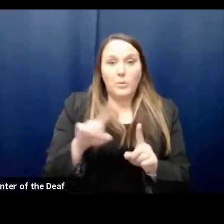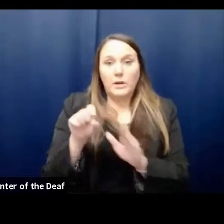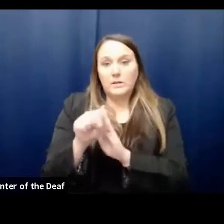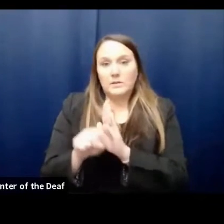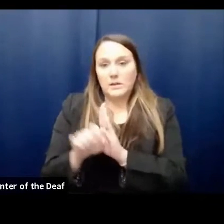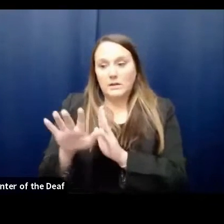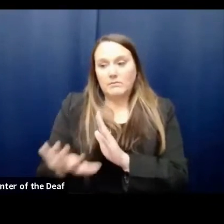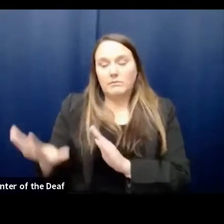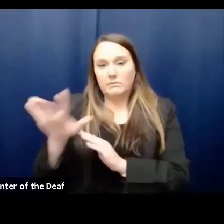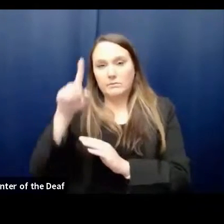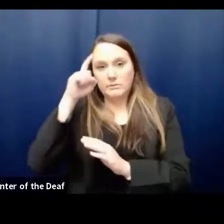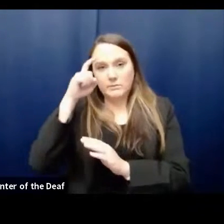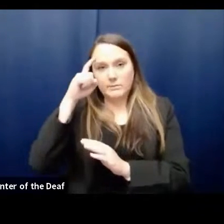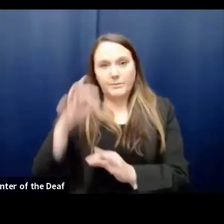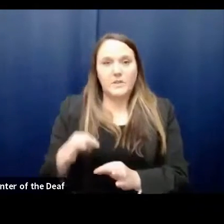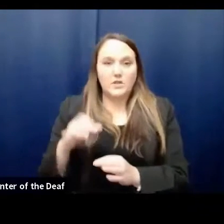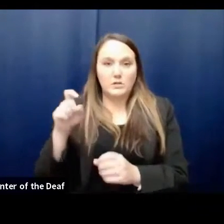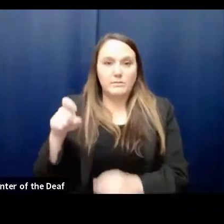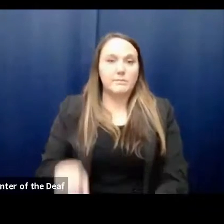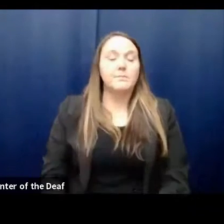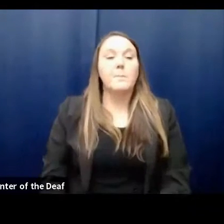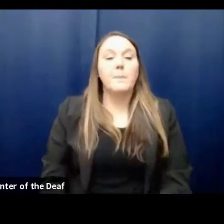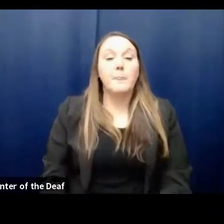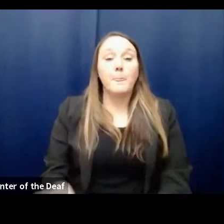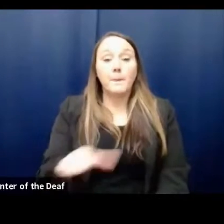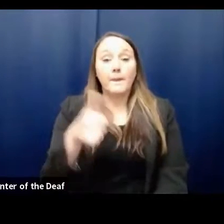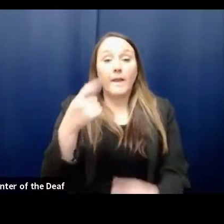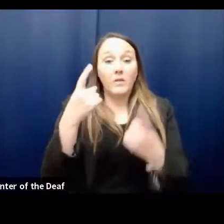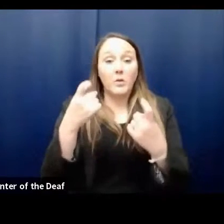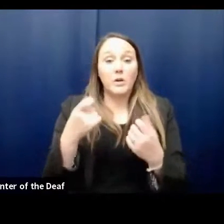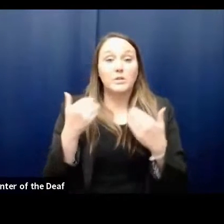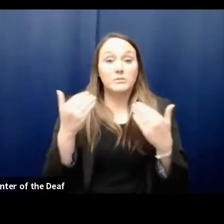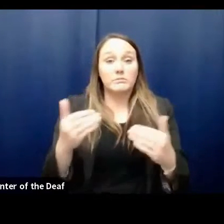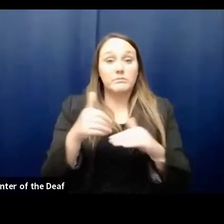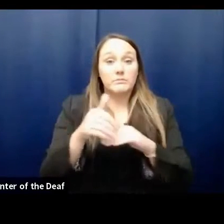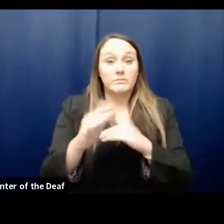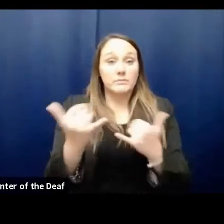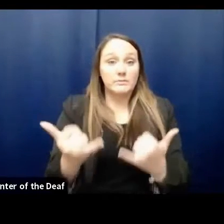level. All right, any other questions? Please go ahead and submit them now.